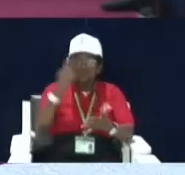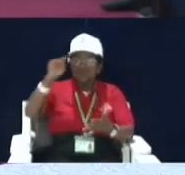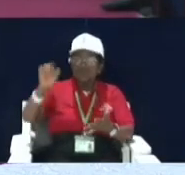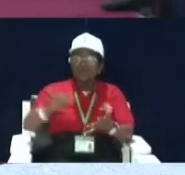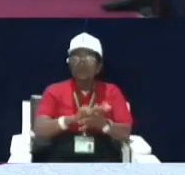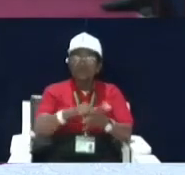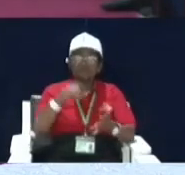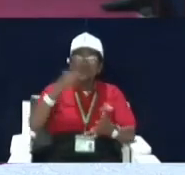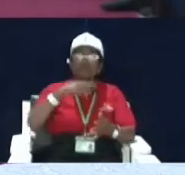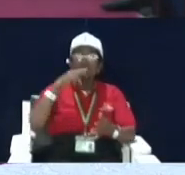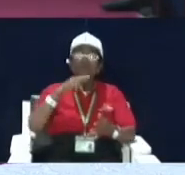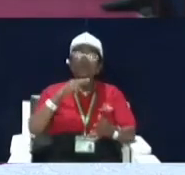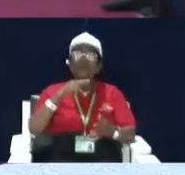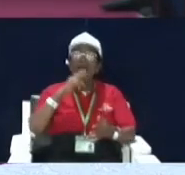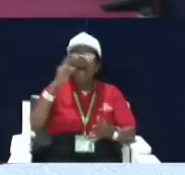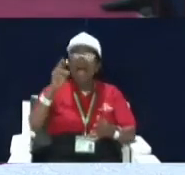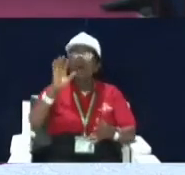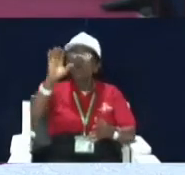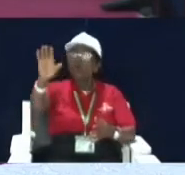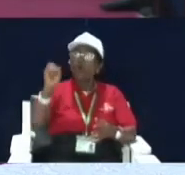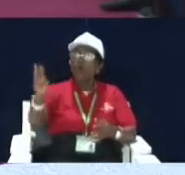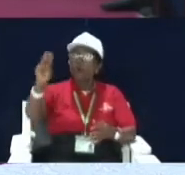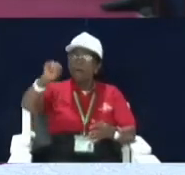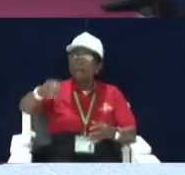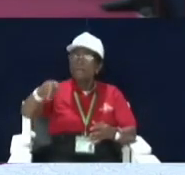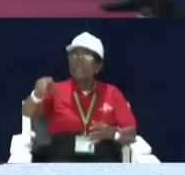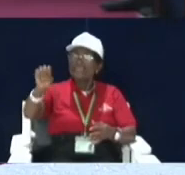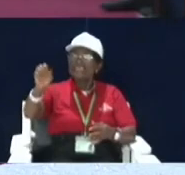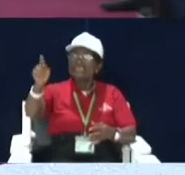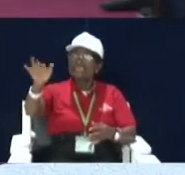are competing with you back home.